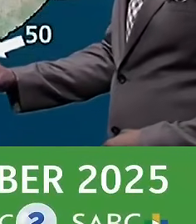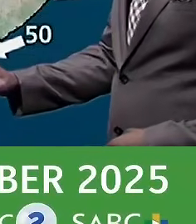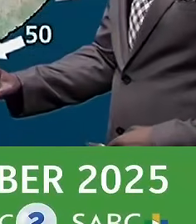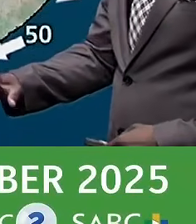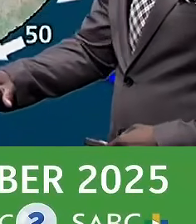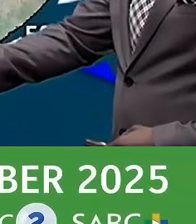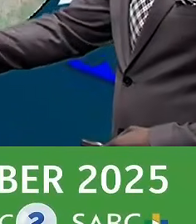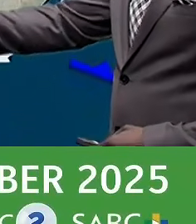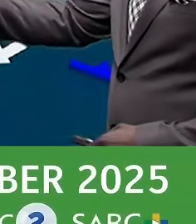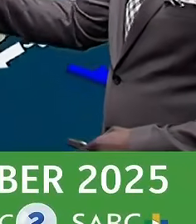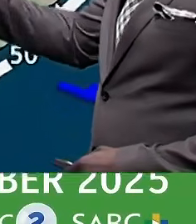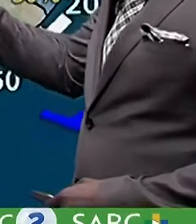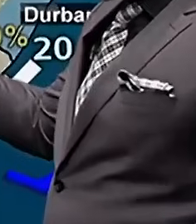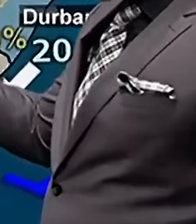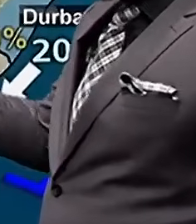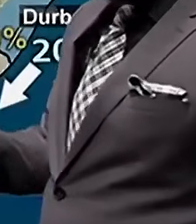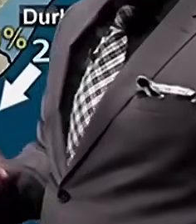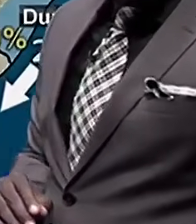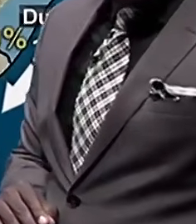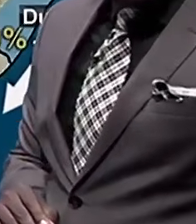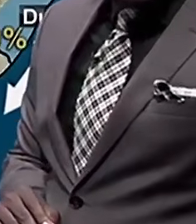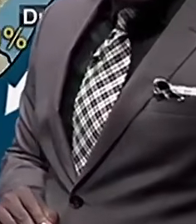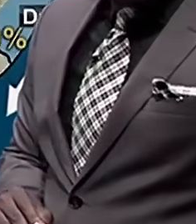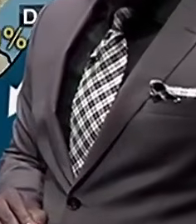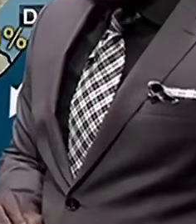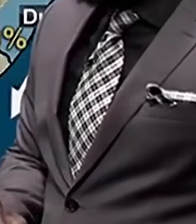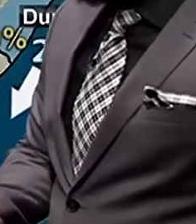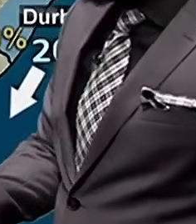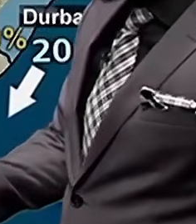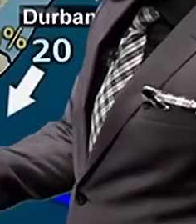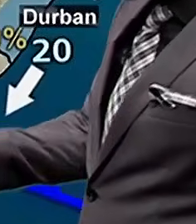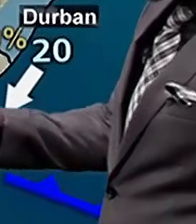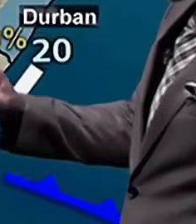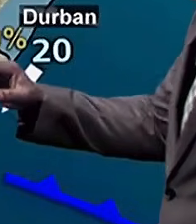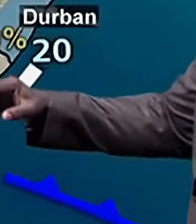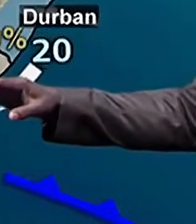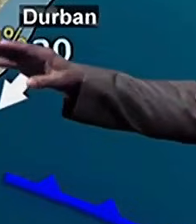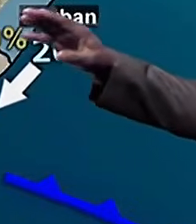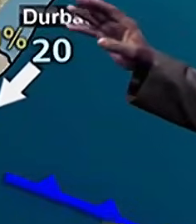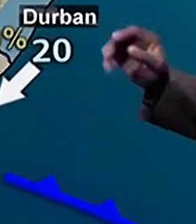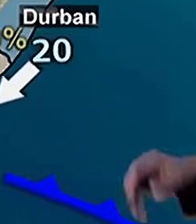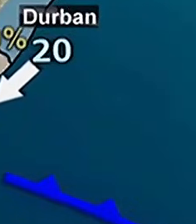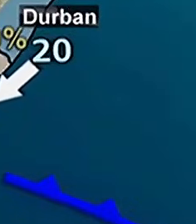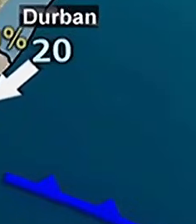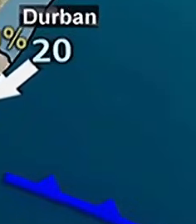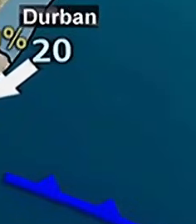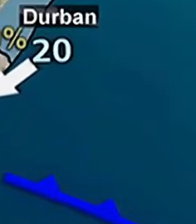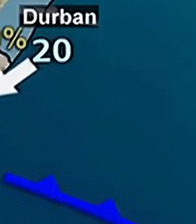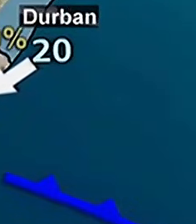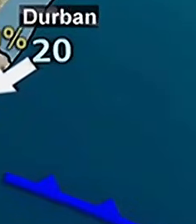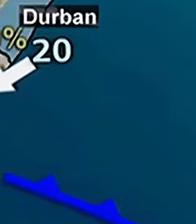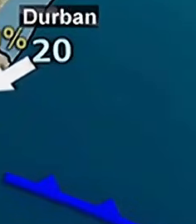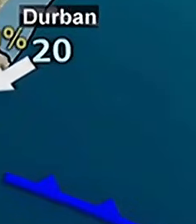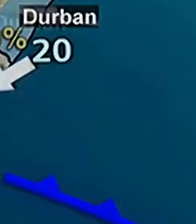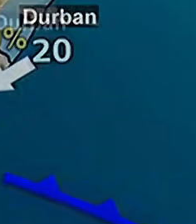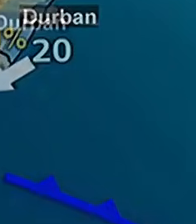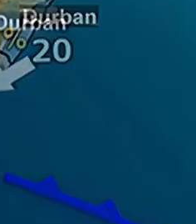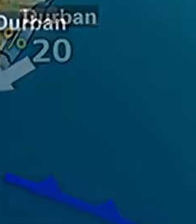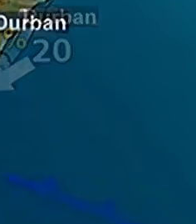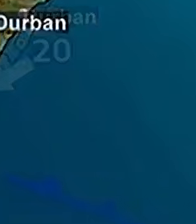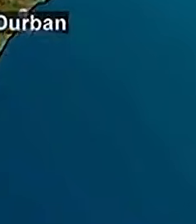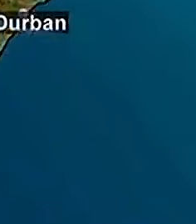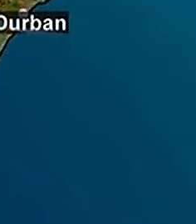ro qabega empa se re shebile hona ka re karole tse dintsana ha o pula tse beletseng ntla fela re shebile ka thekong e tlabele fela tse bobebe ba borapli be